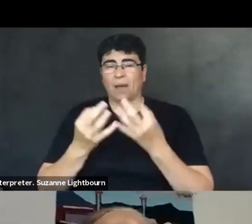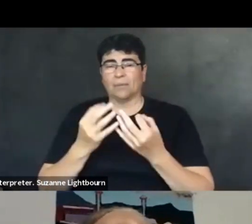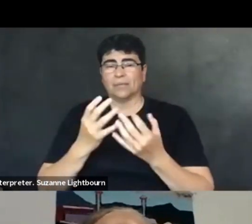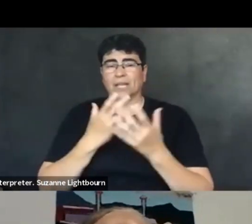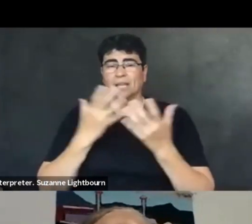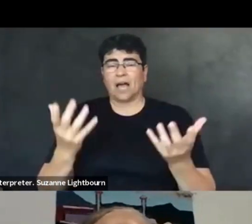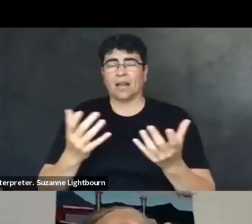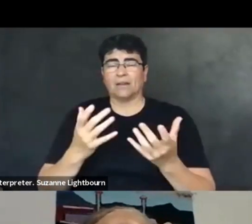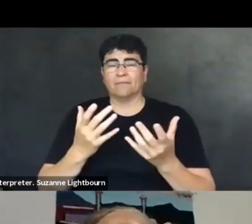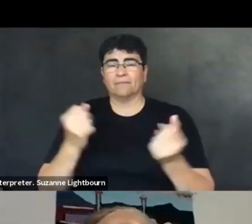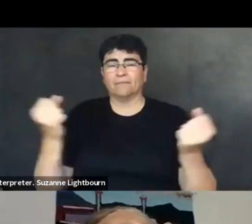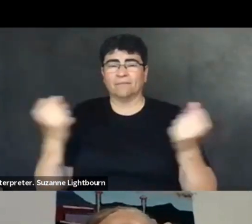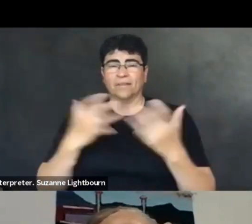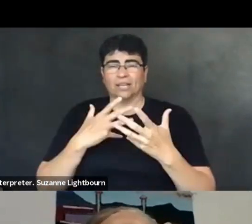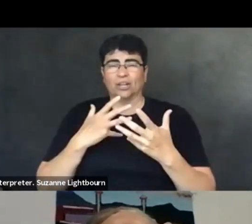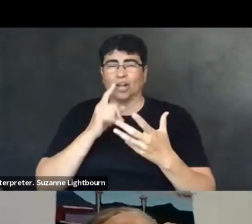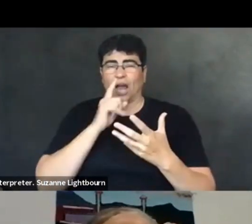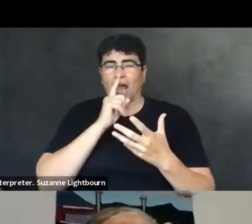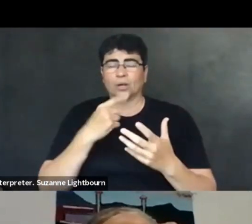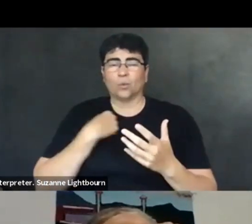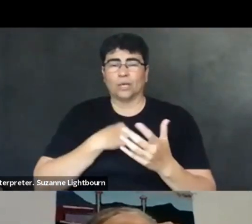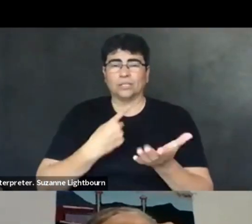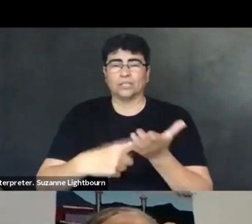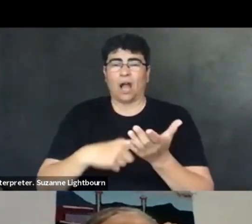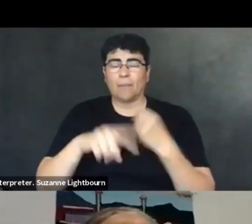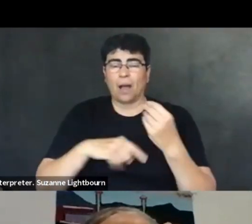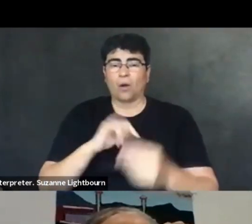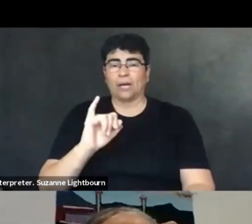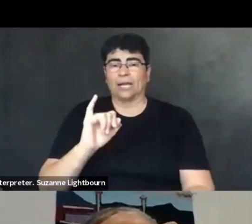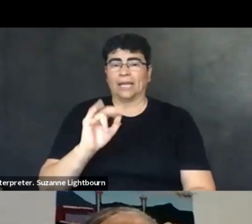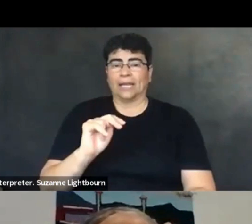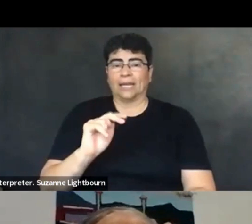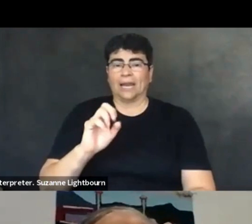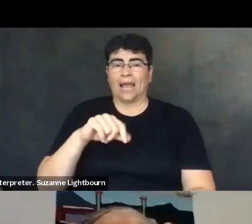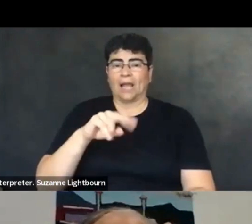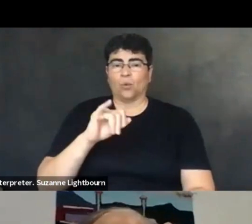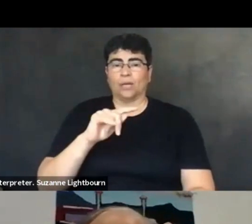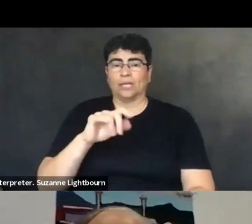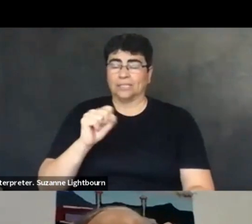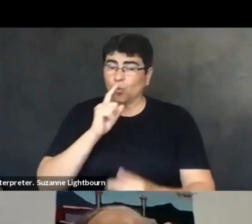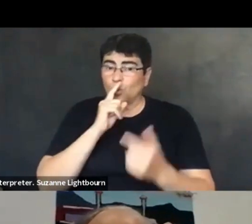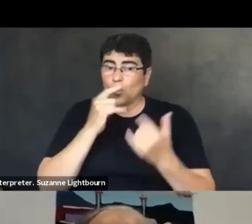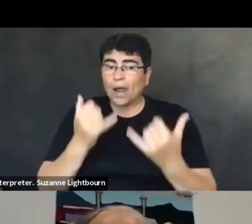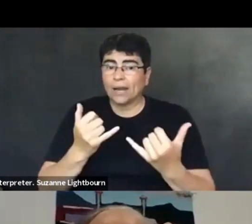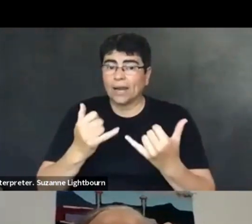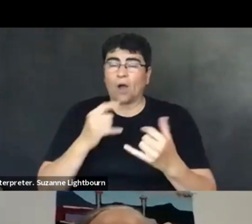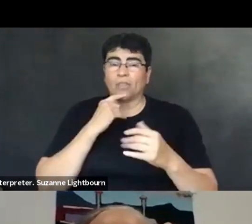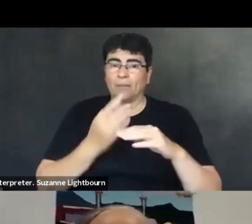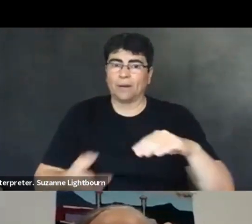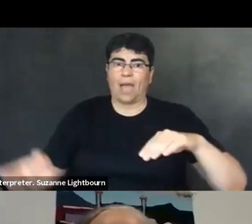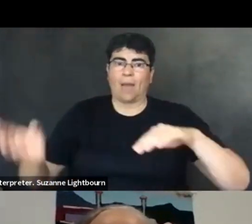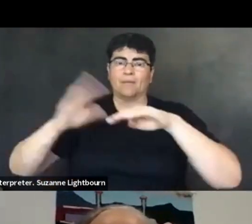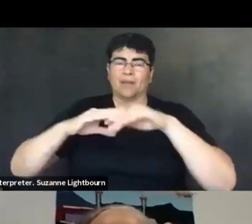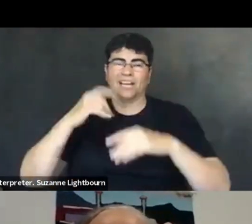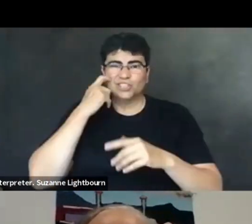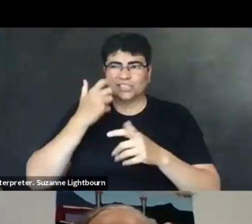fear, actually. When we talk about inequities, right now they've been amplified. I just received a text while Chantel was